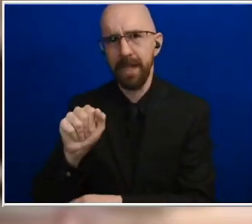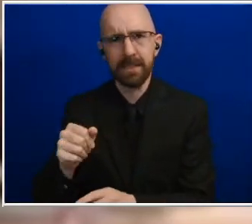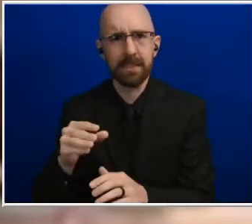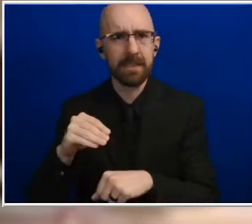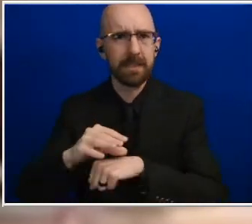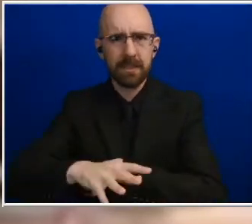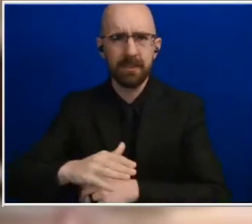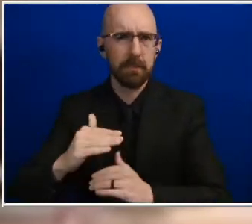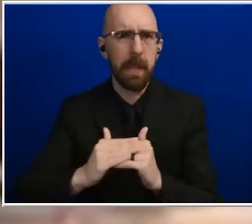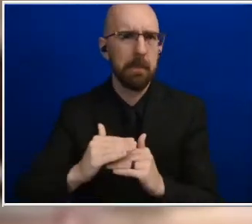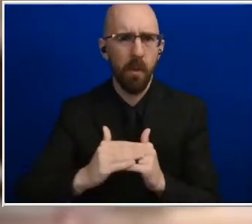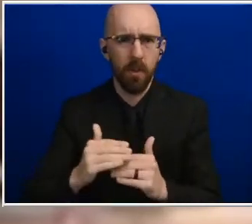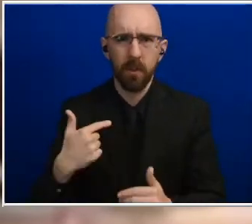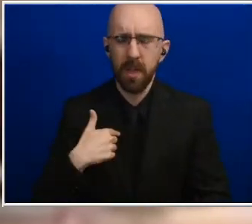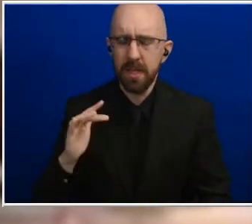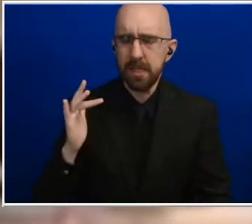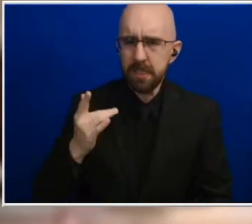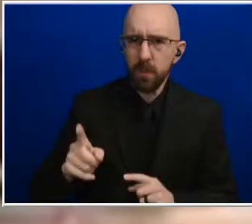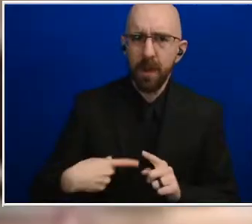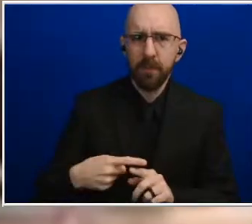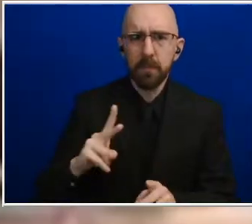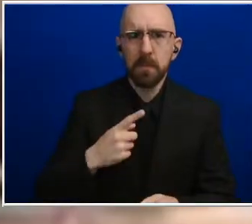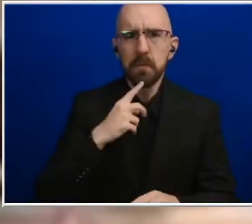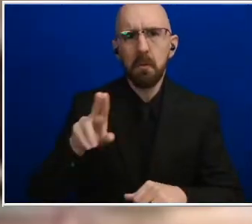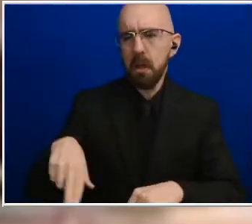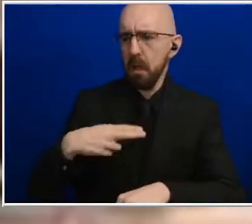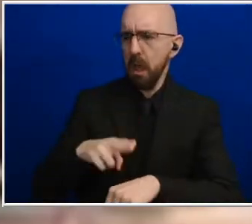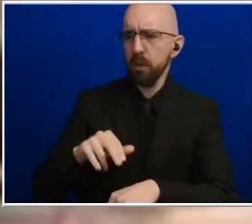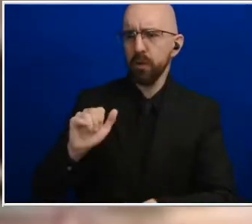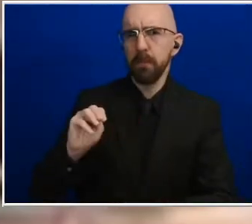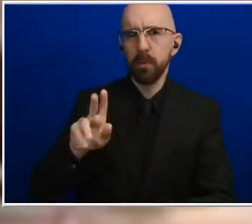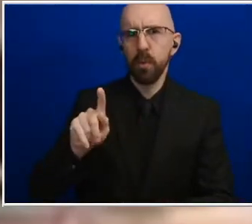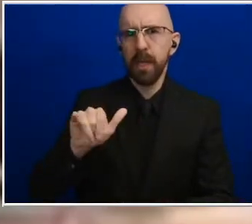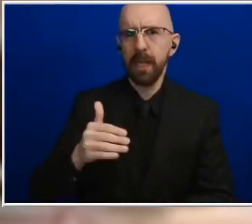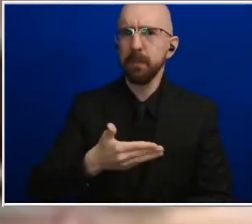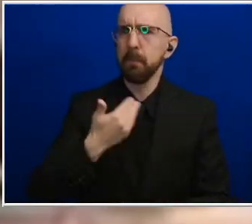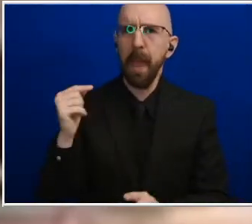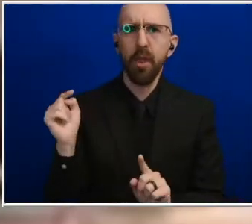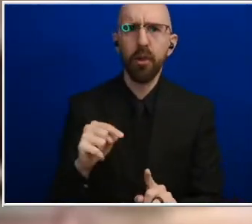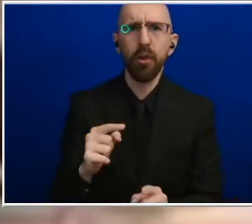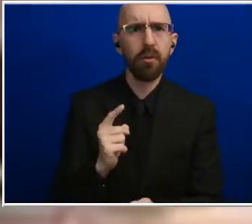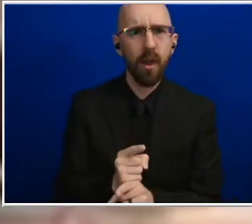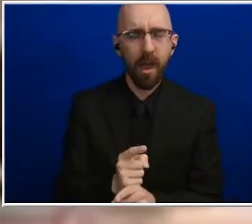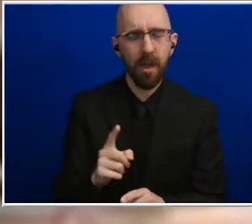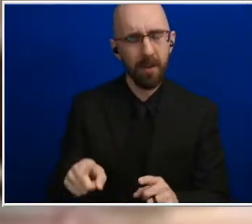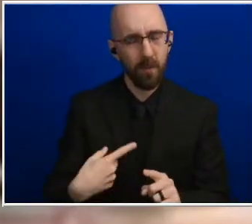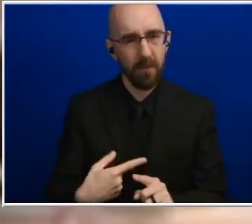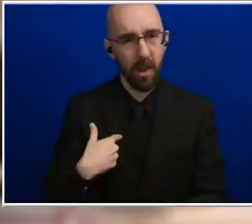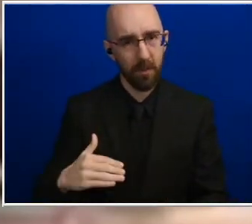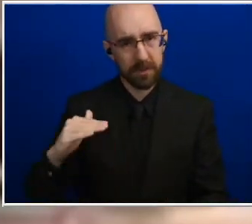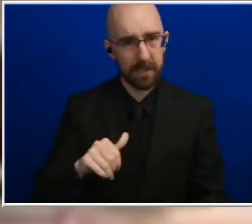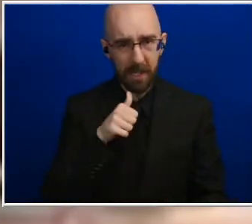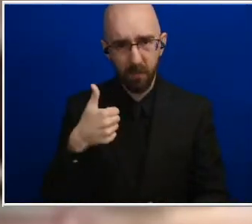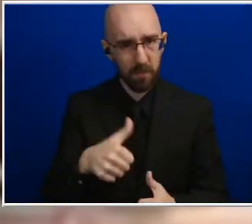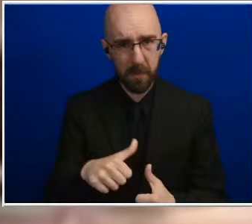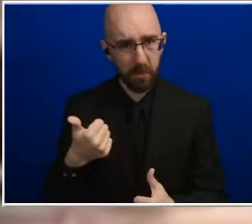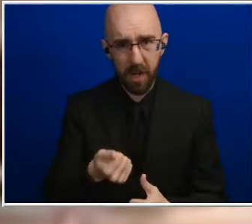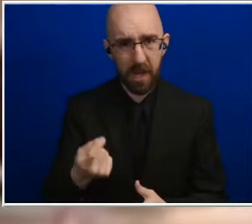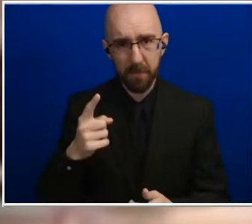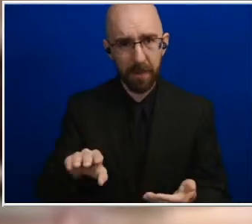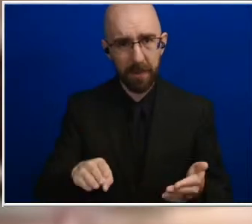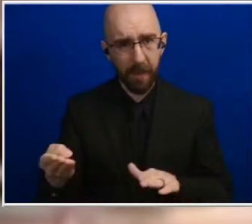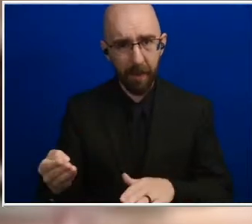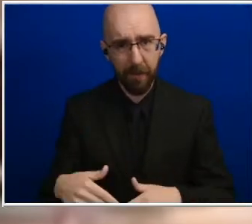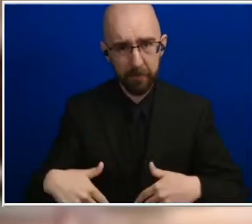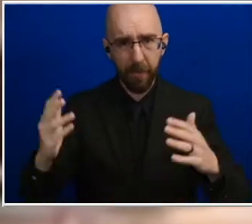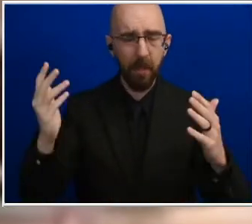when people say, well, isn't natural immunity better? And when I was a kid, I don't remember anybody dying it, but let's